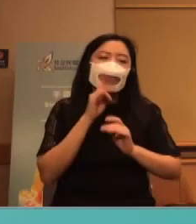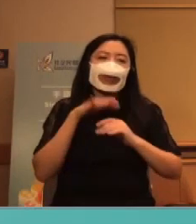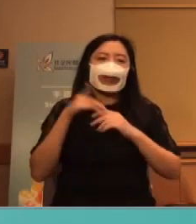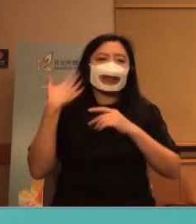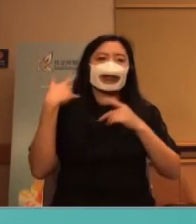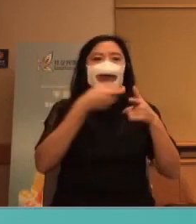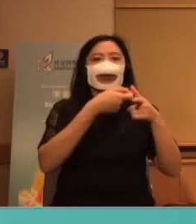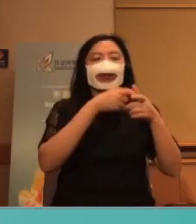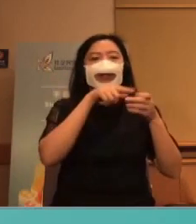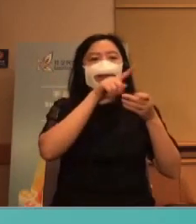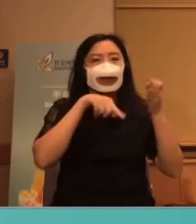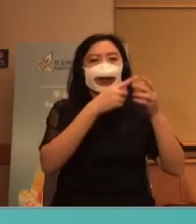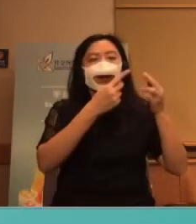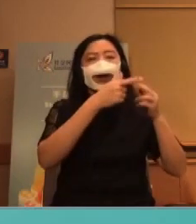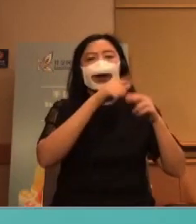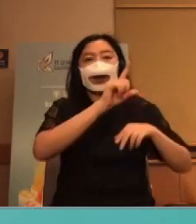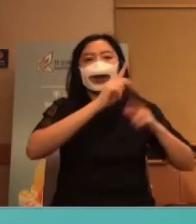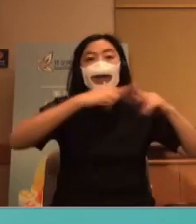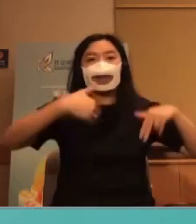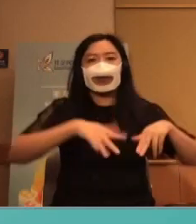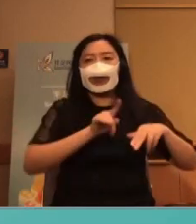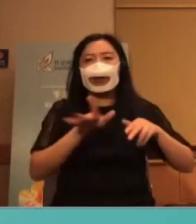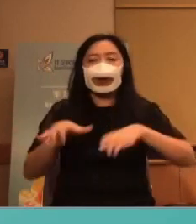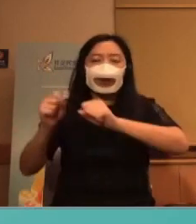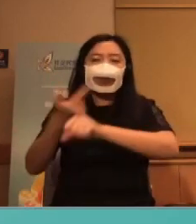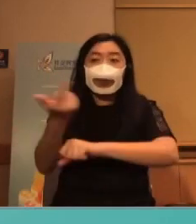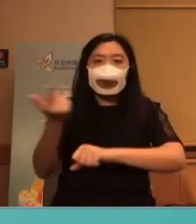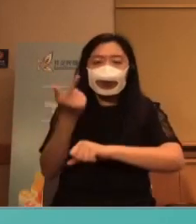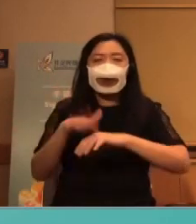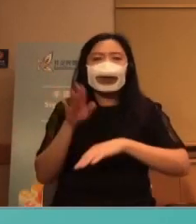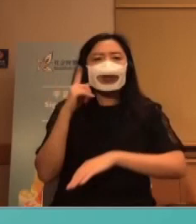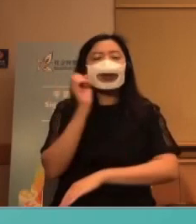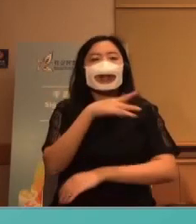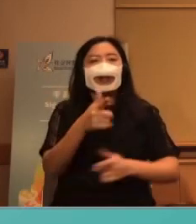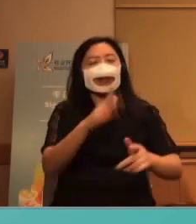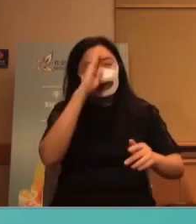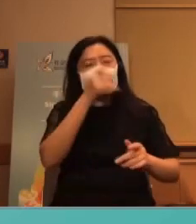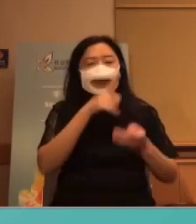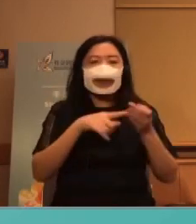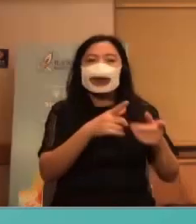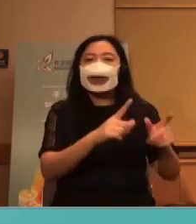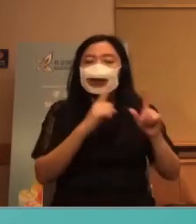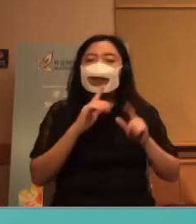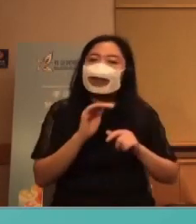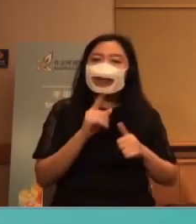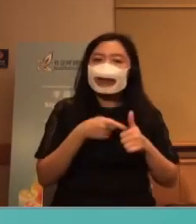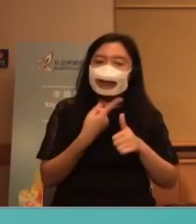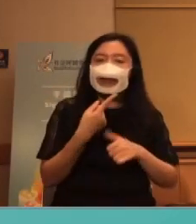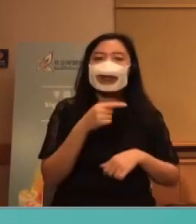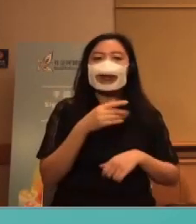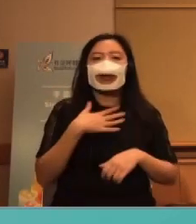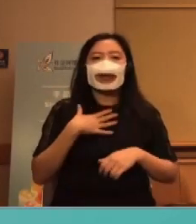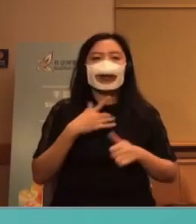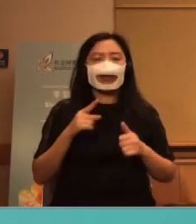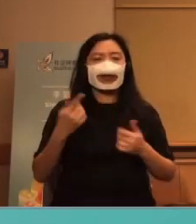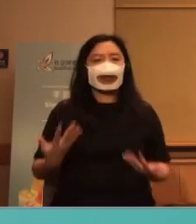is to Galen. To address the elephant in the room, what do you think will happen now? And then do you think this will have much